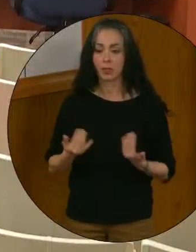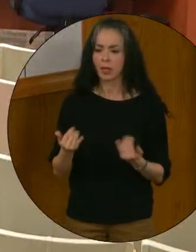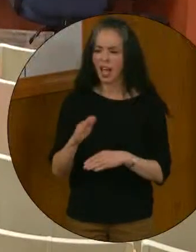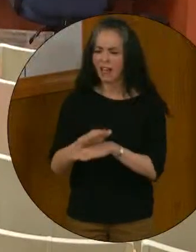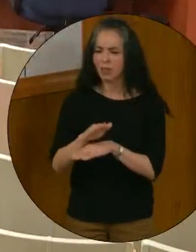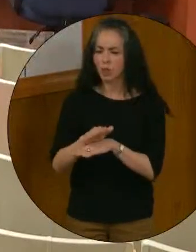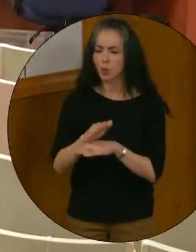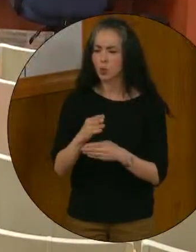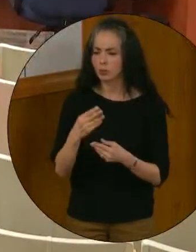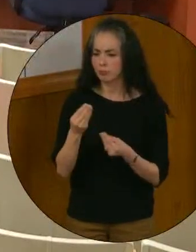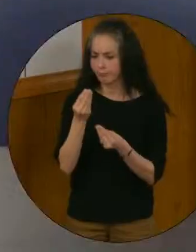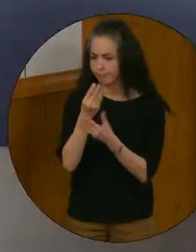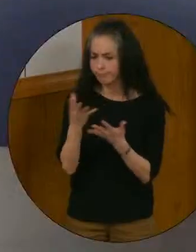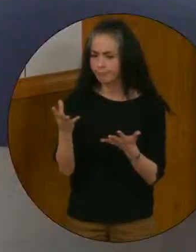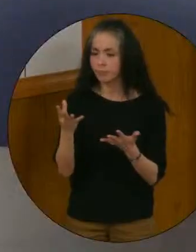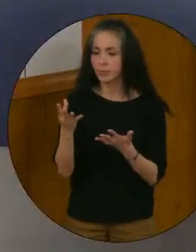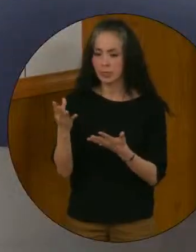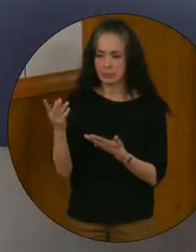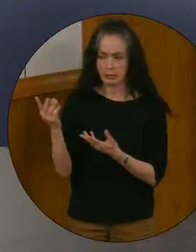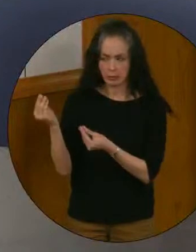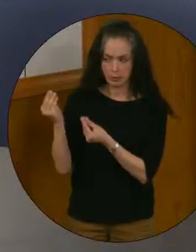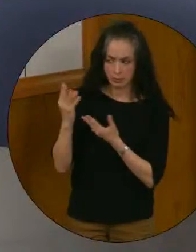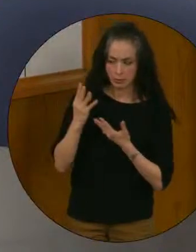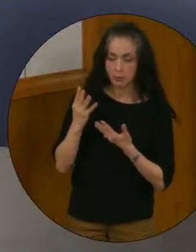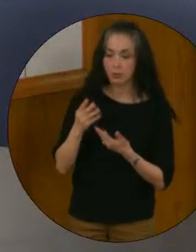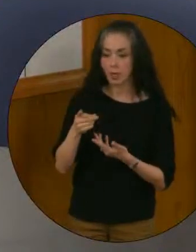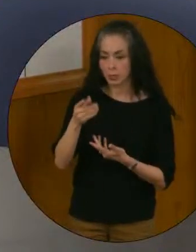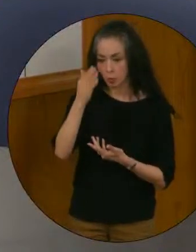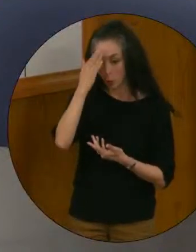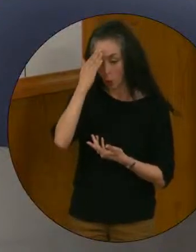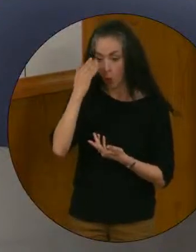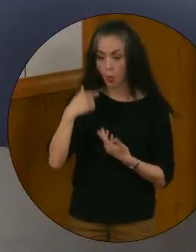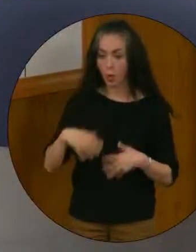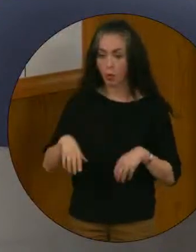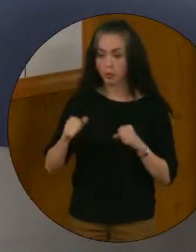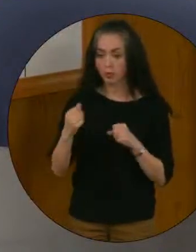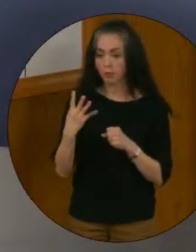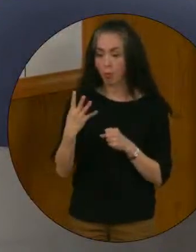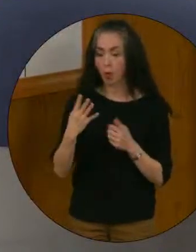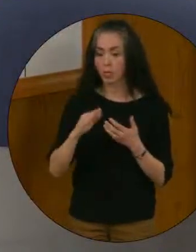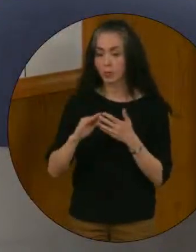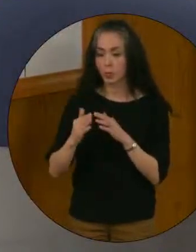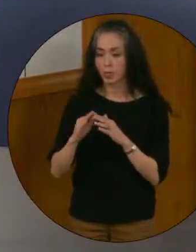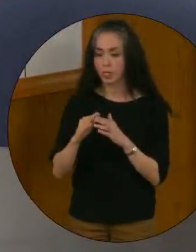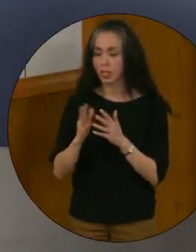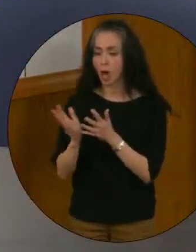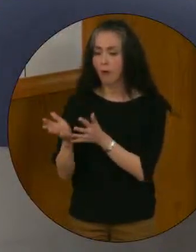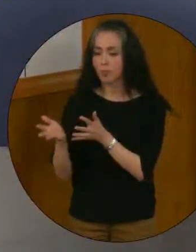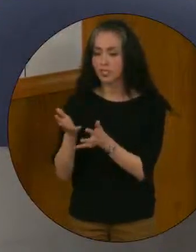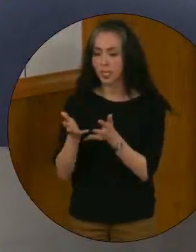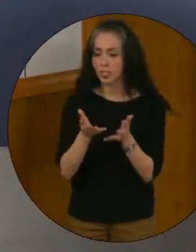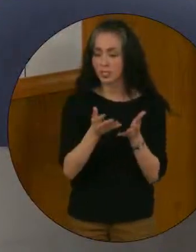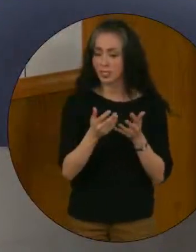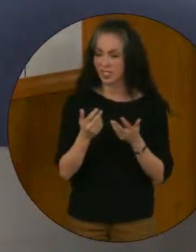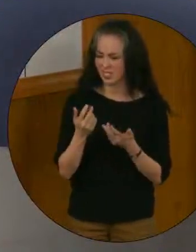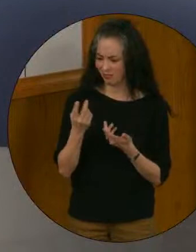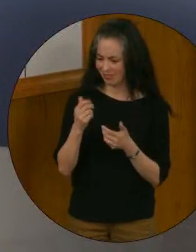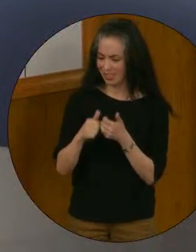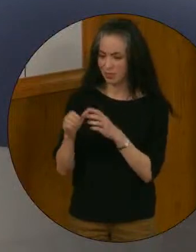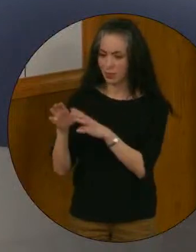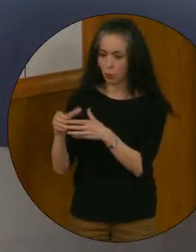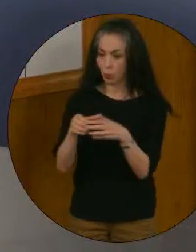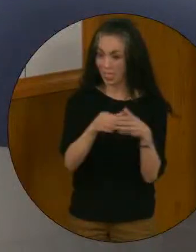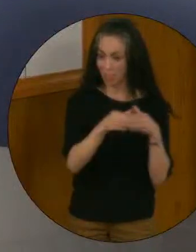some of the information that we received. As you know, we hosted 4 community conversations in each of the 3 regions last week, in addition